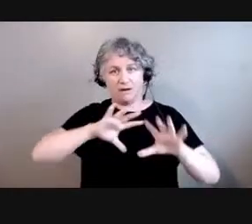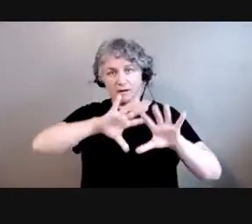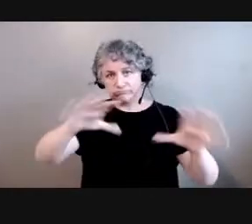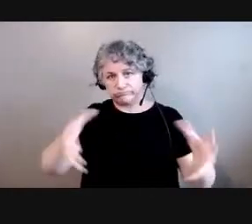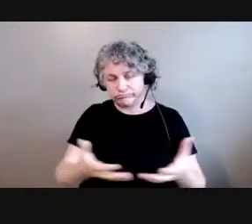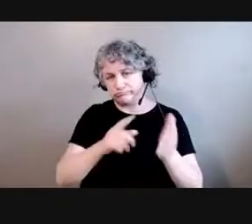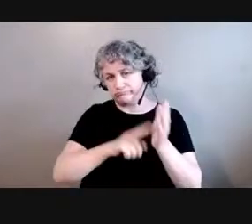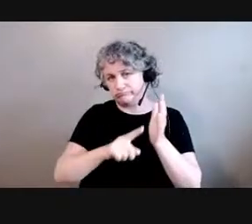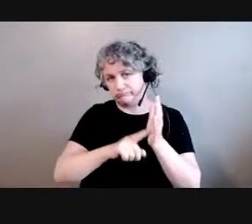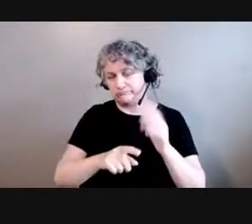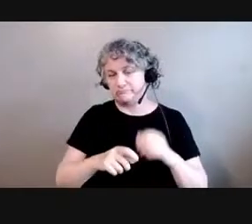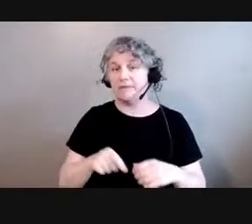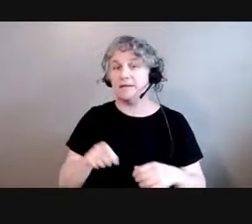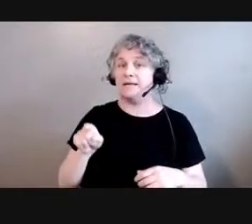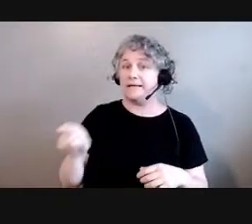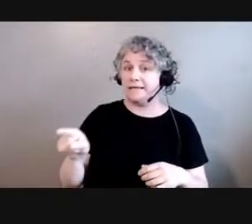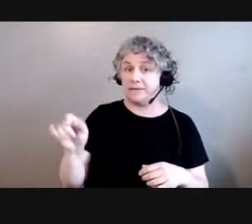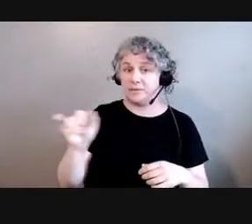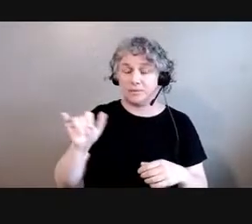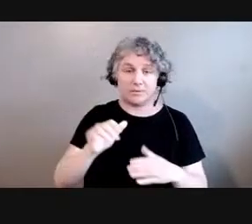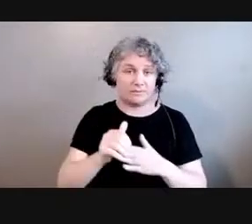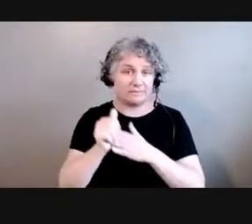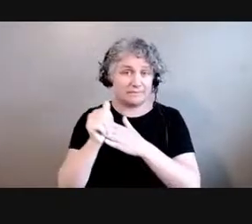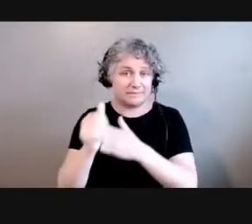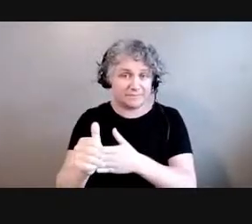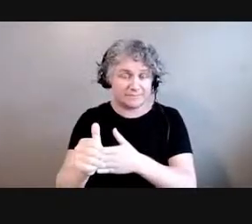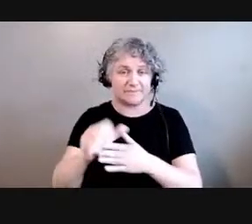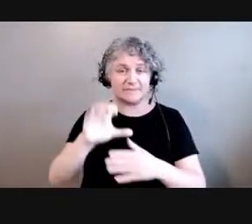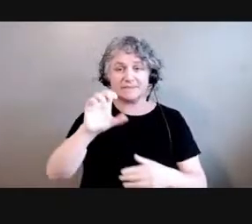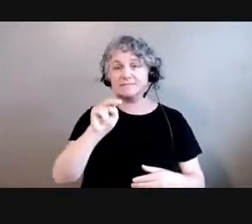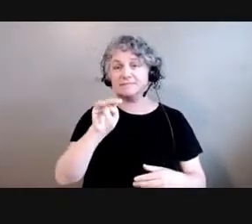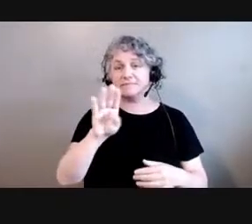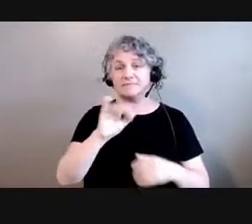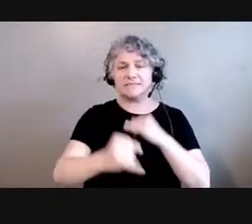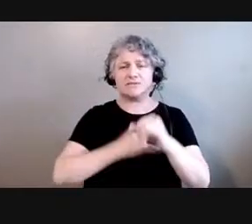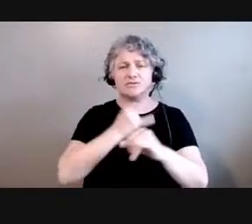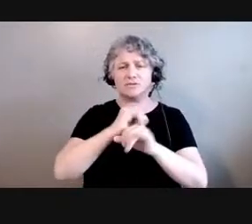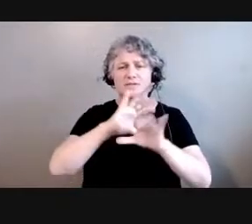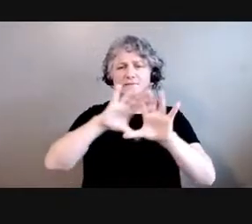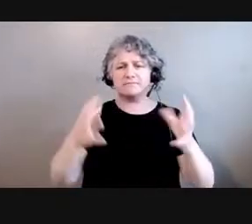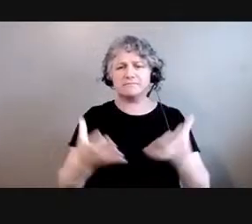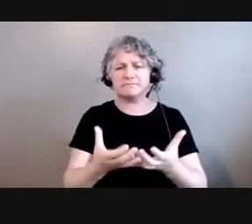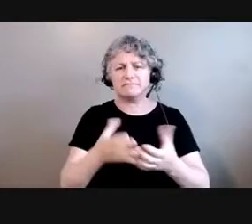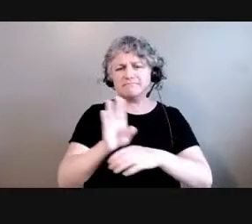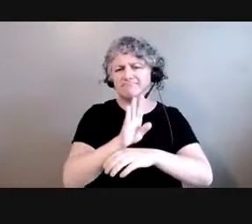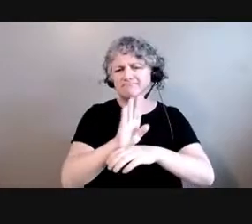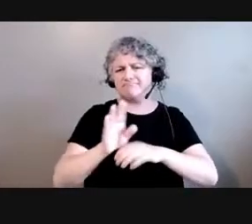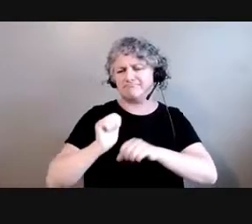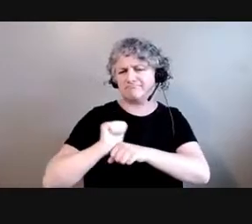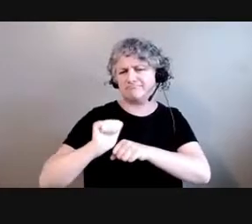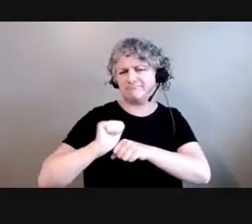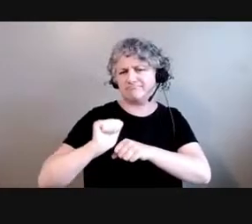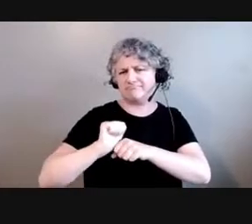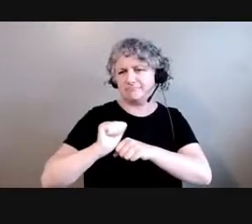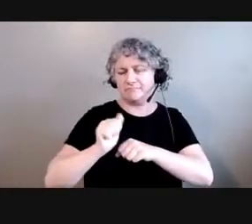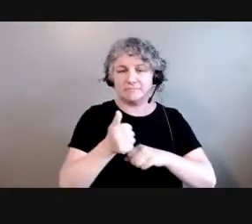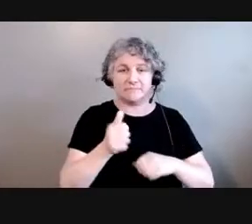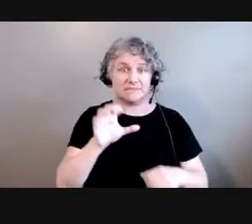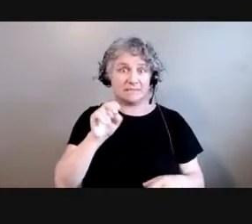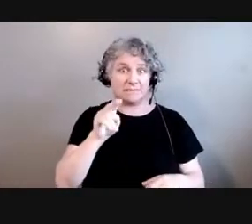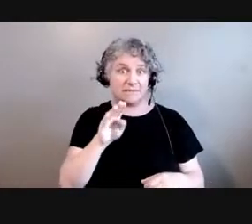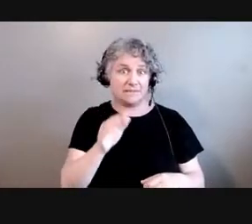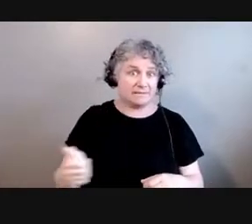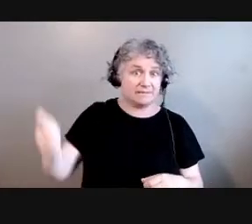Mahadeo also leads CNIB's international affairs work. As CNIB's Chief Accessibility